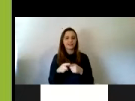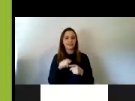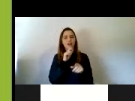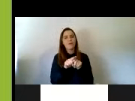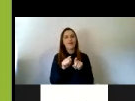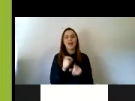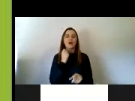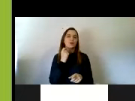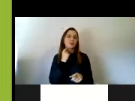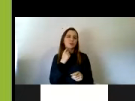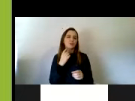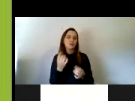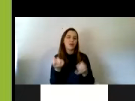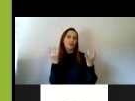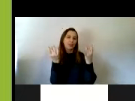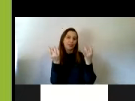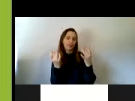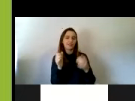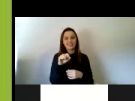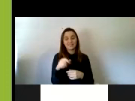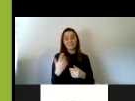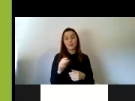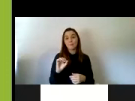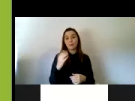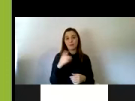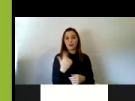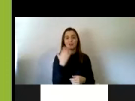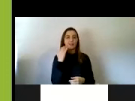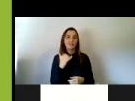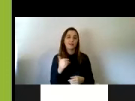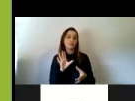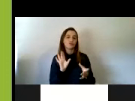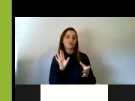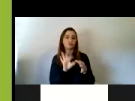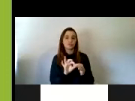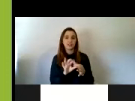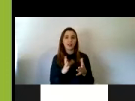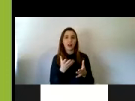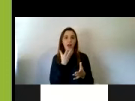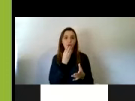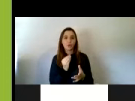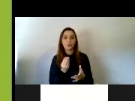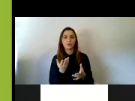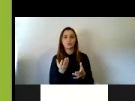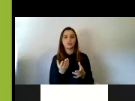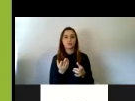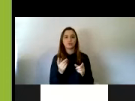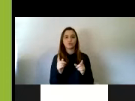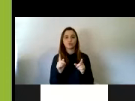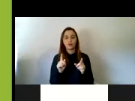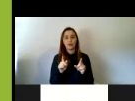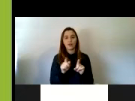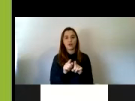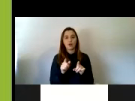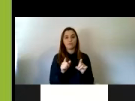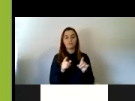So the first time we tried to connect with the students some group games, and we